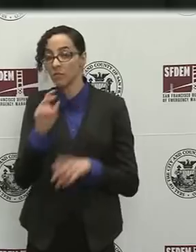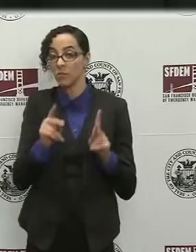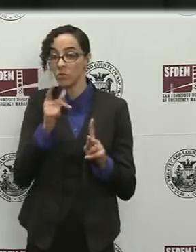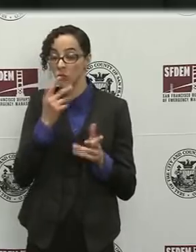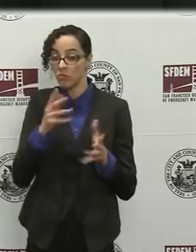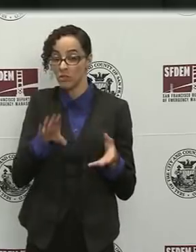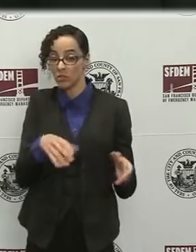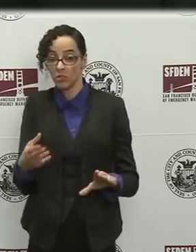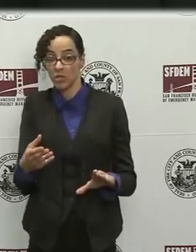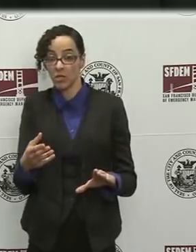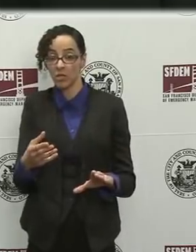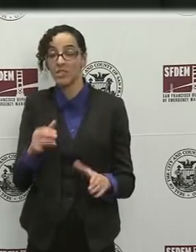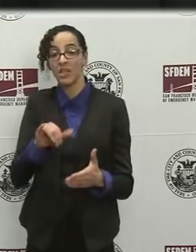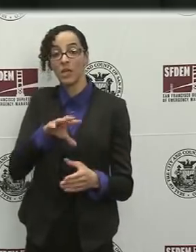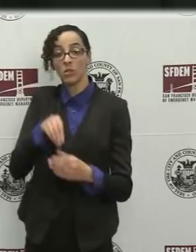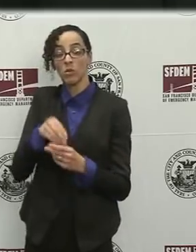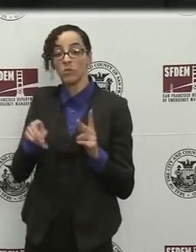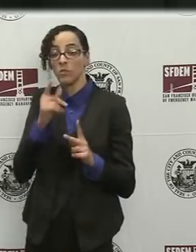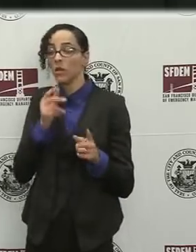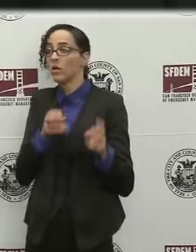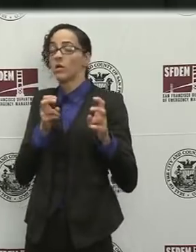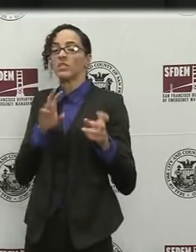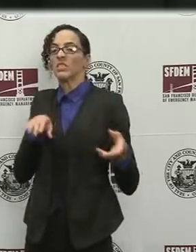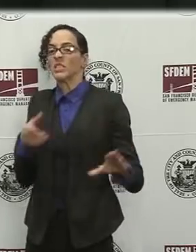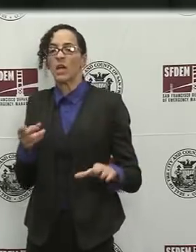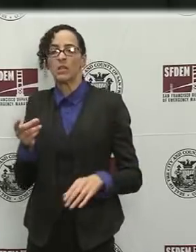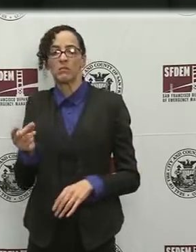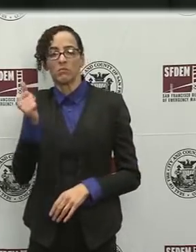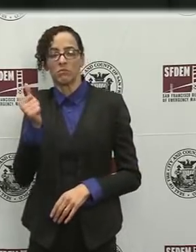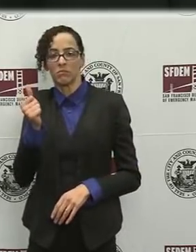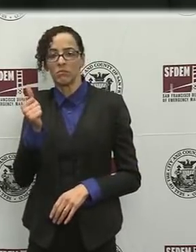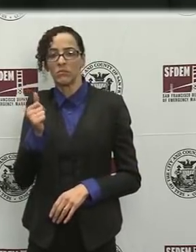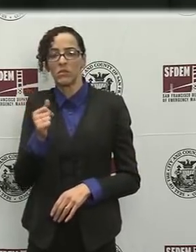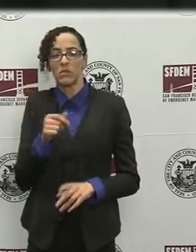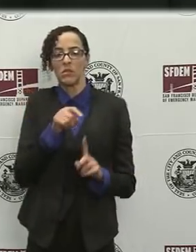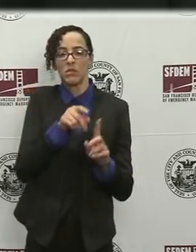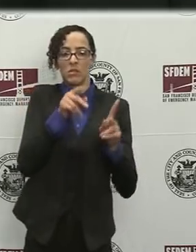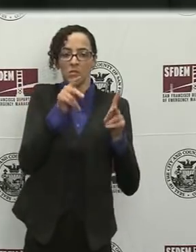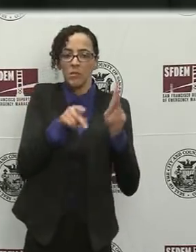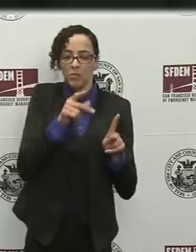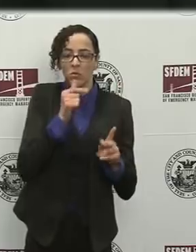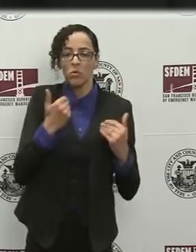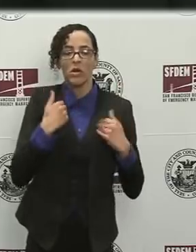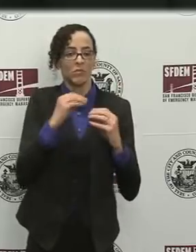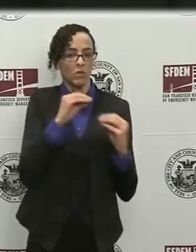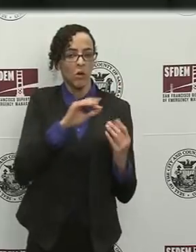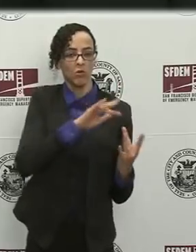include people who die suddenly, who have a known contact with somebody who's COVID positive.